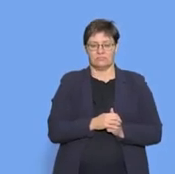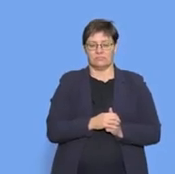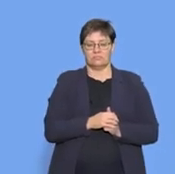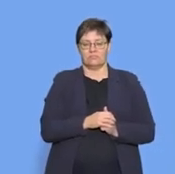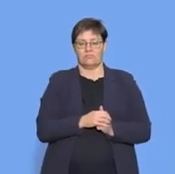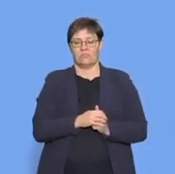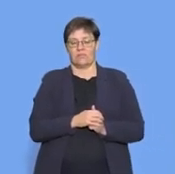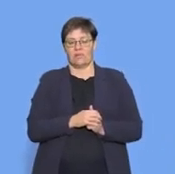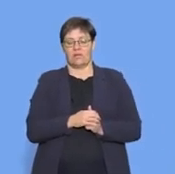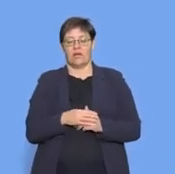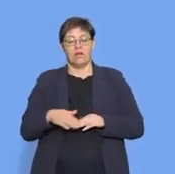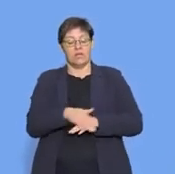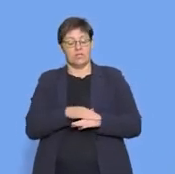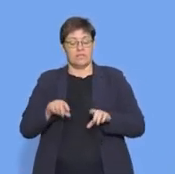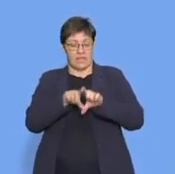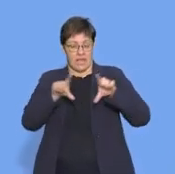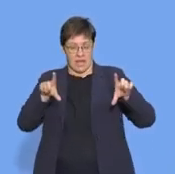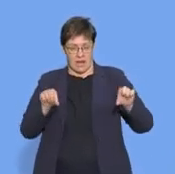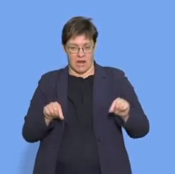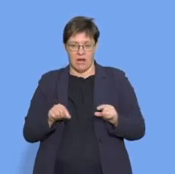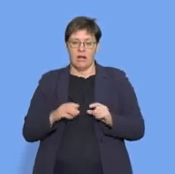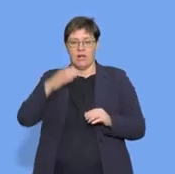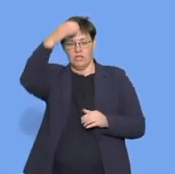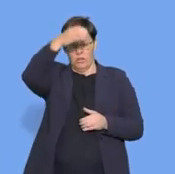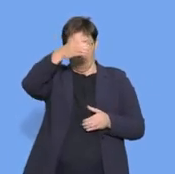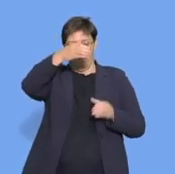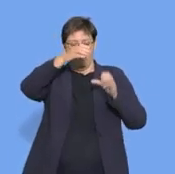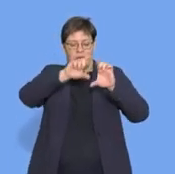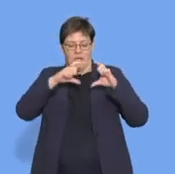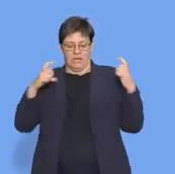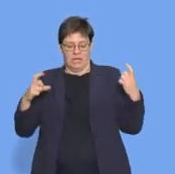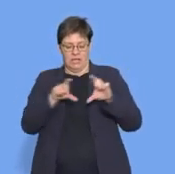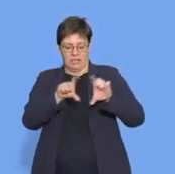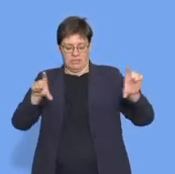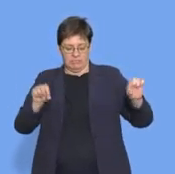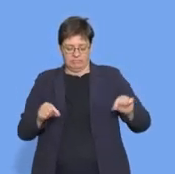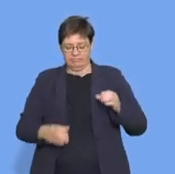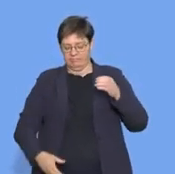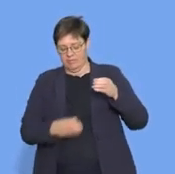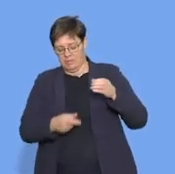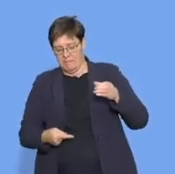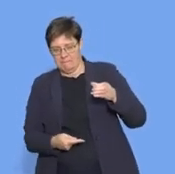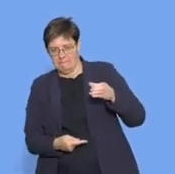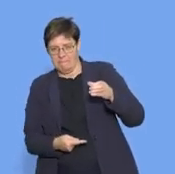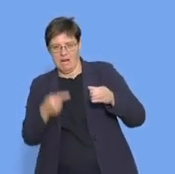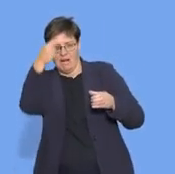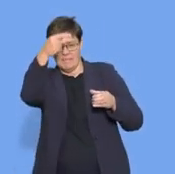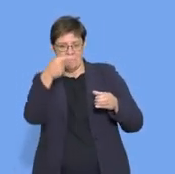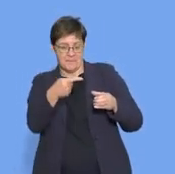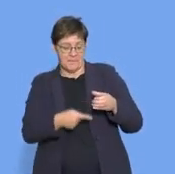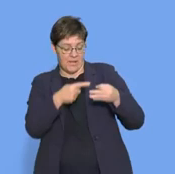So the surface area will be the area of the top circle, the area of the bottom